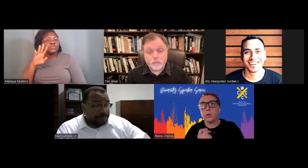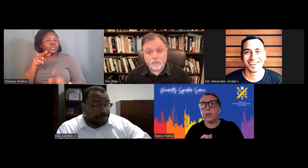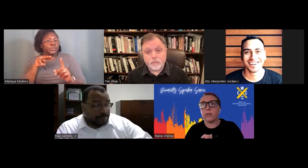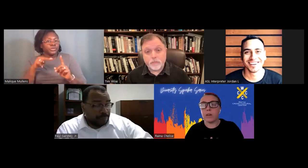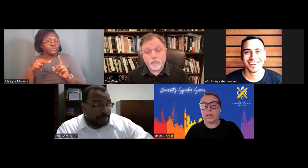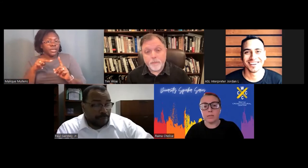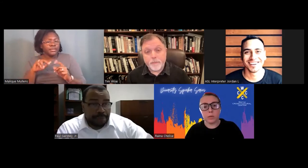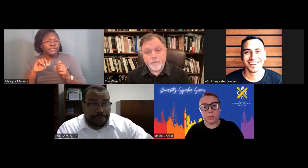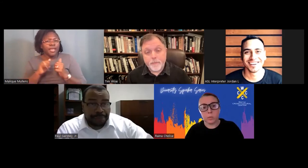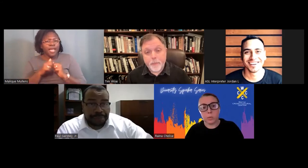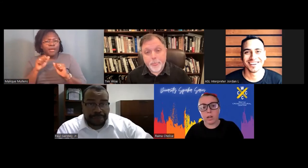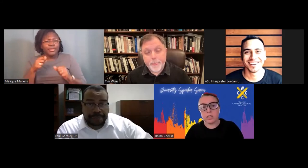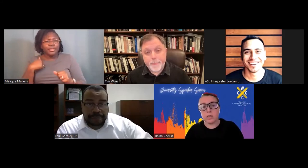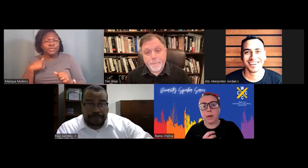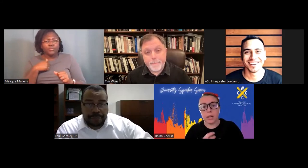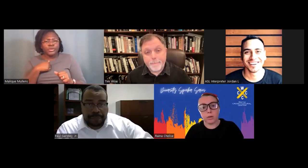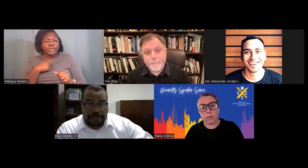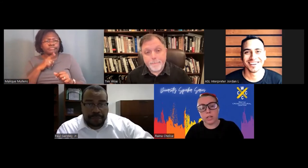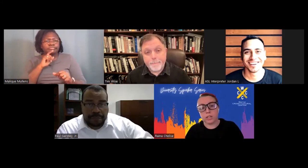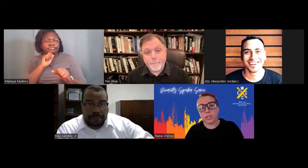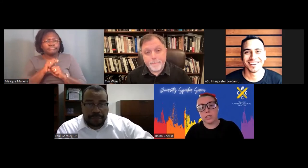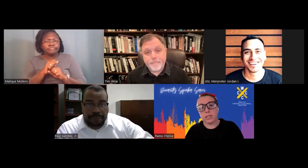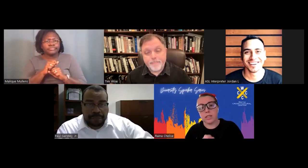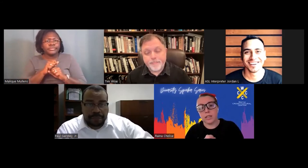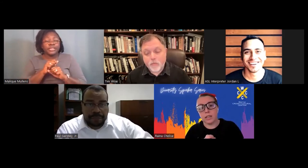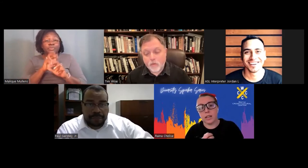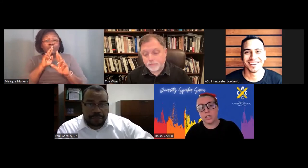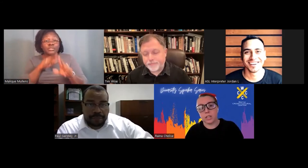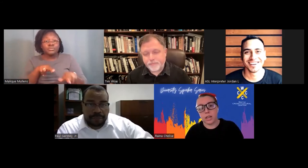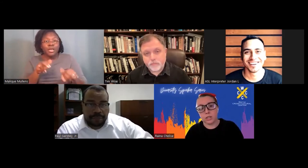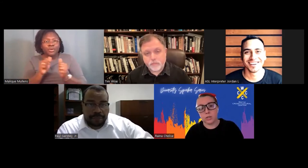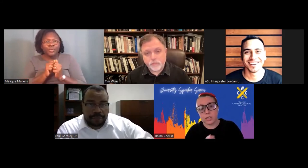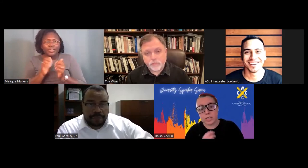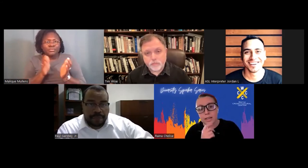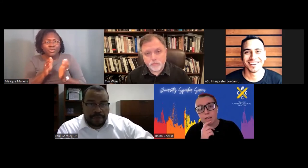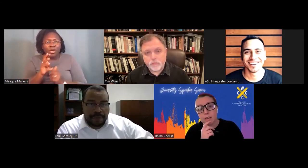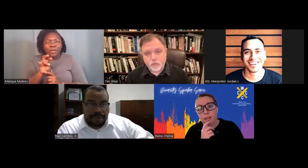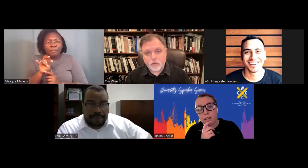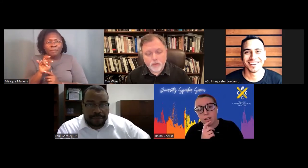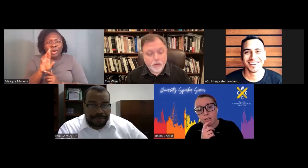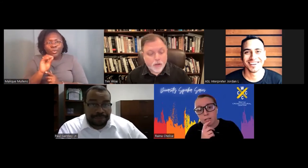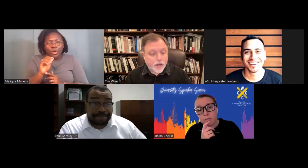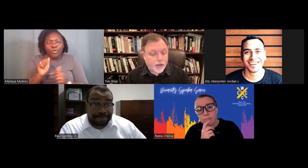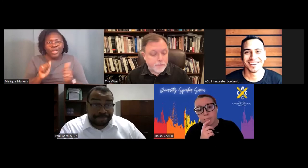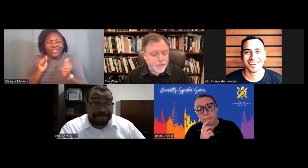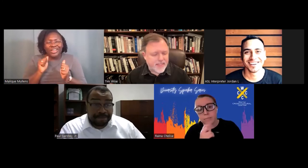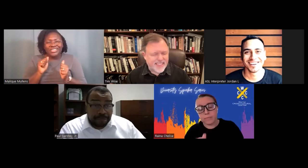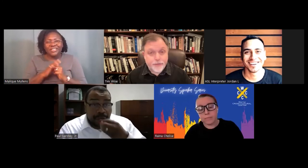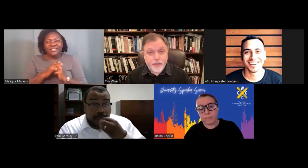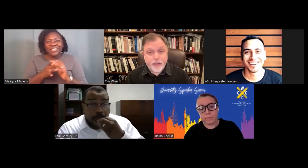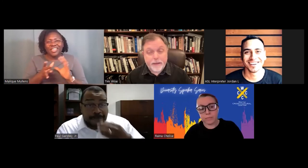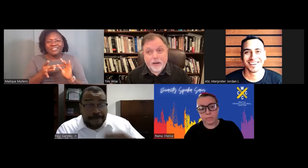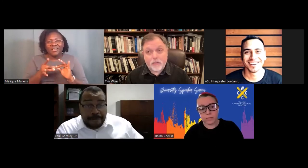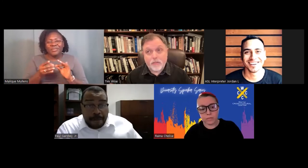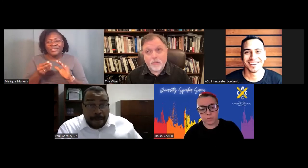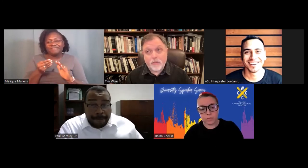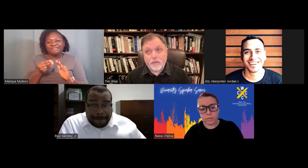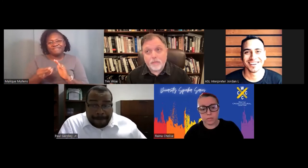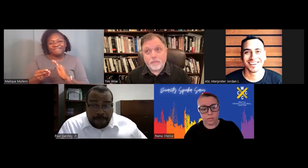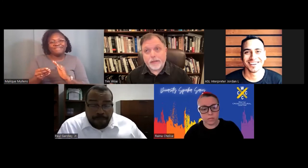how can we effectively respond to microaggressions in an educational setting? I think the thing